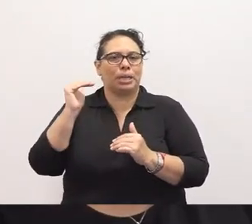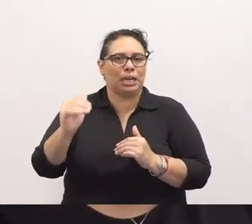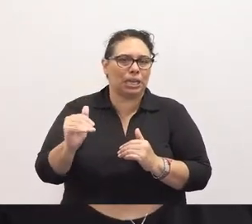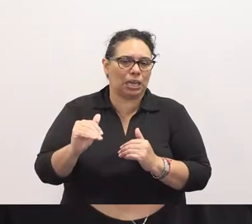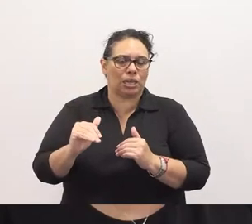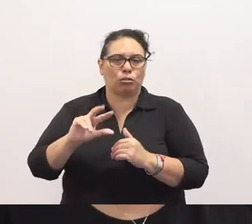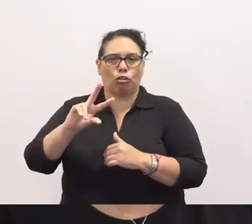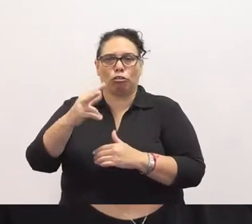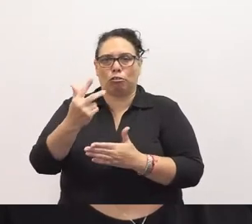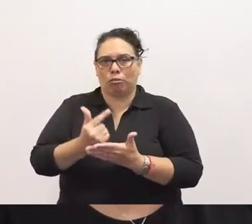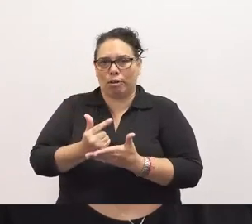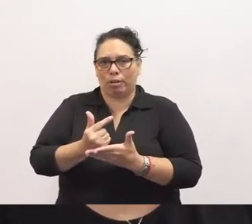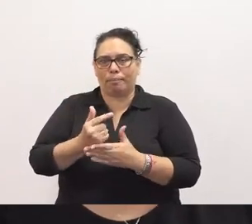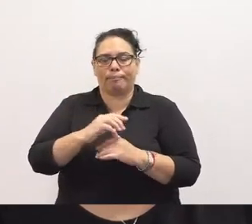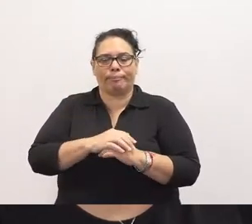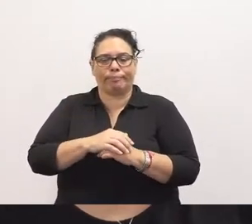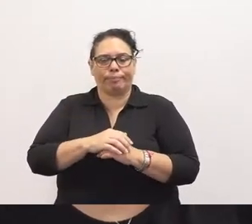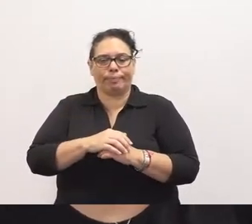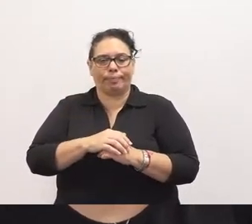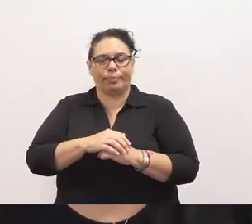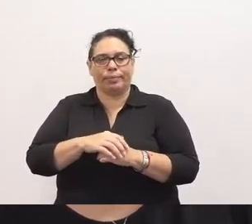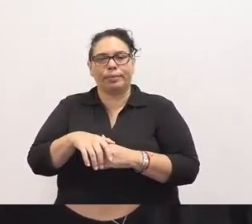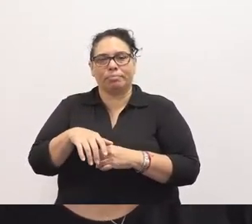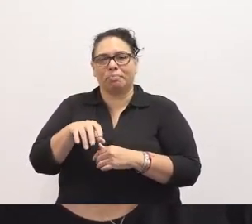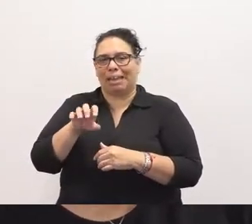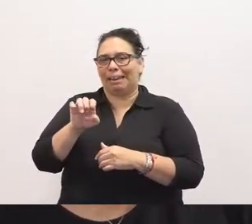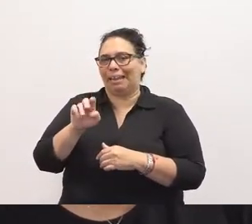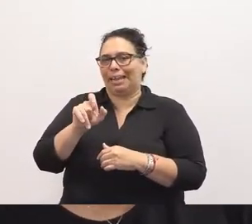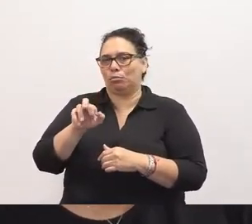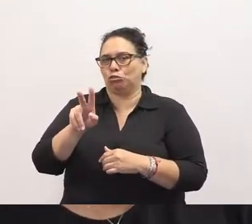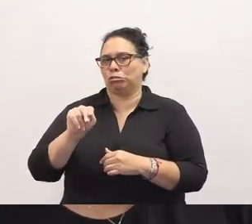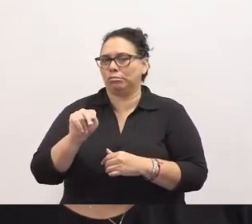3 at Emerson Parkside Academy.